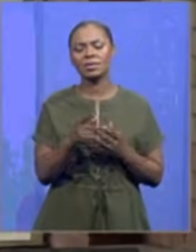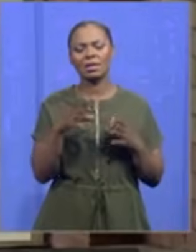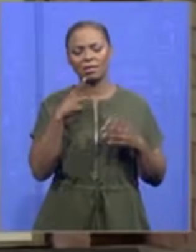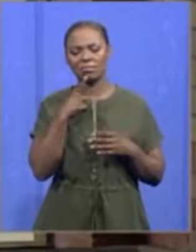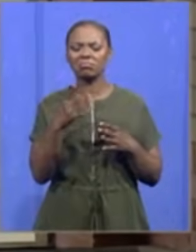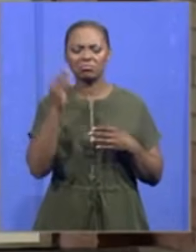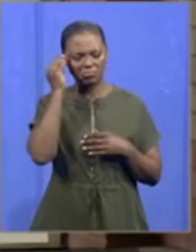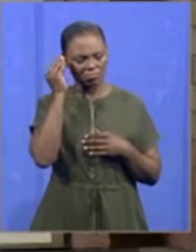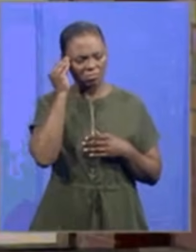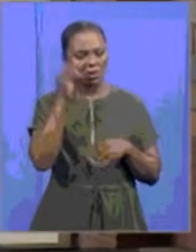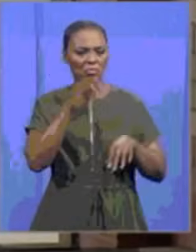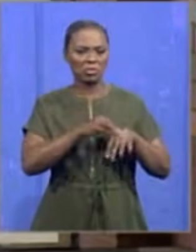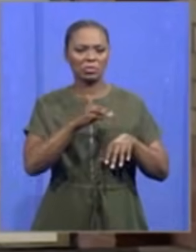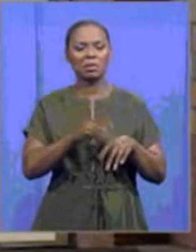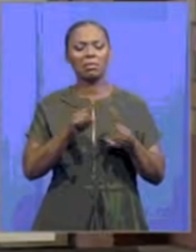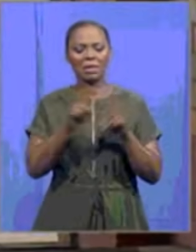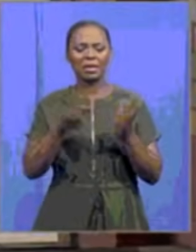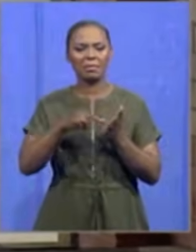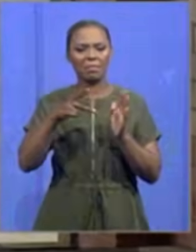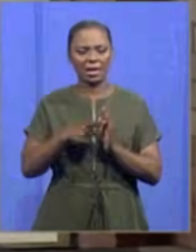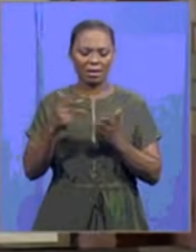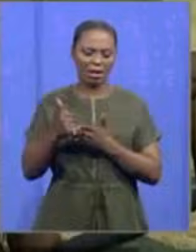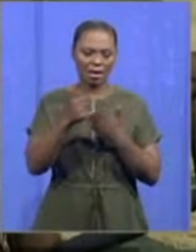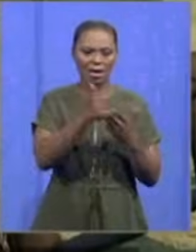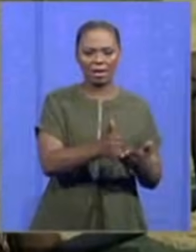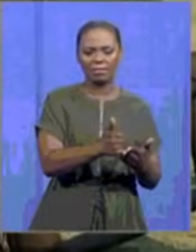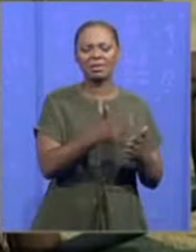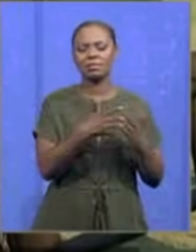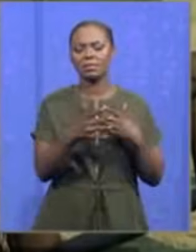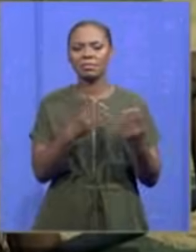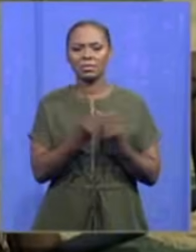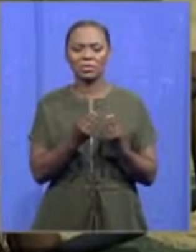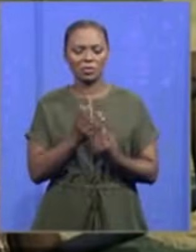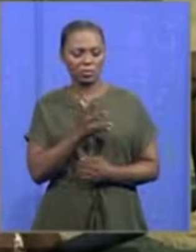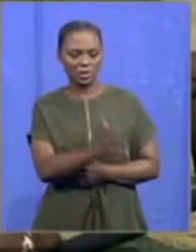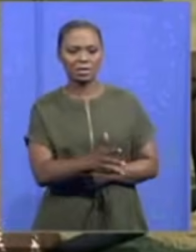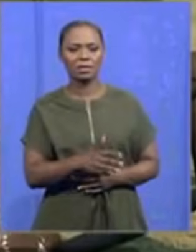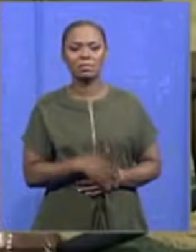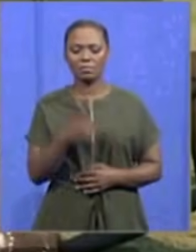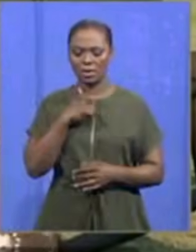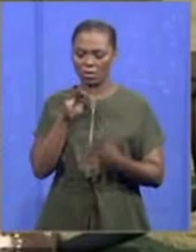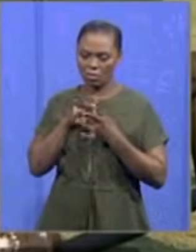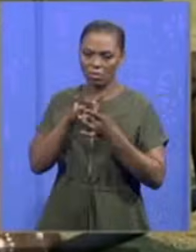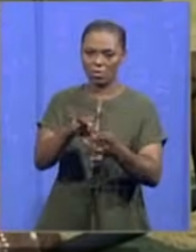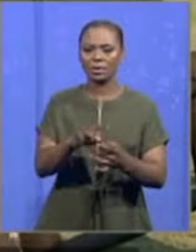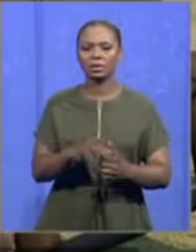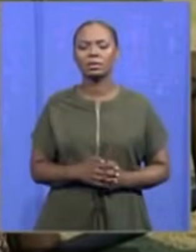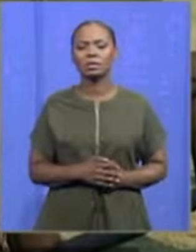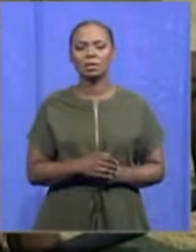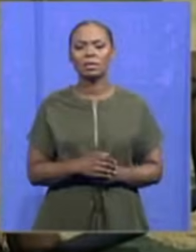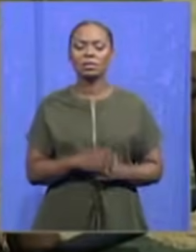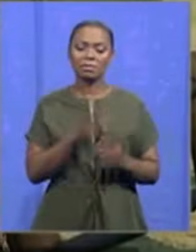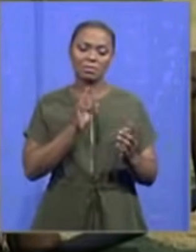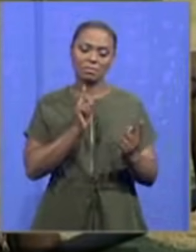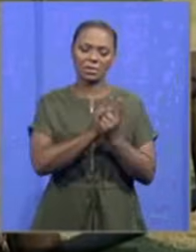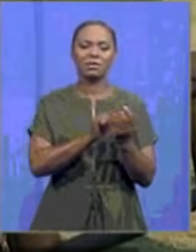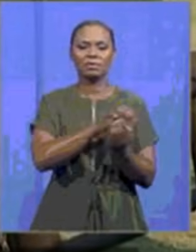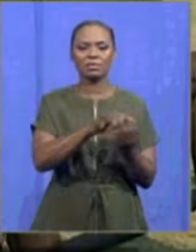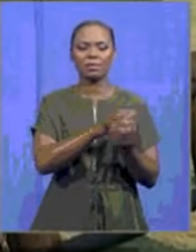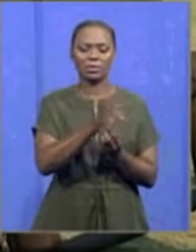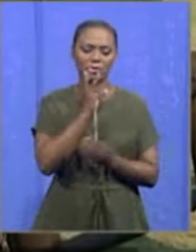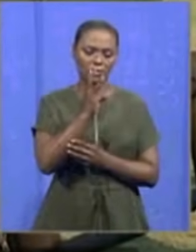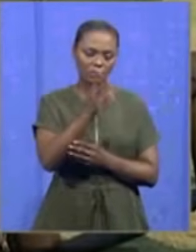ona gomme e re e na le maano a go tla go ba thuša ka tšeo ba di nyakago. I'm committing that I will go and meet the family because